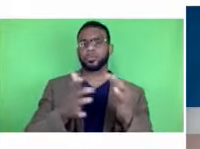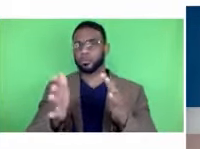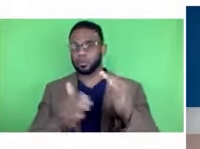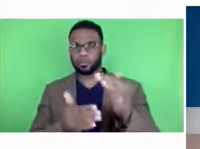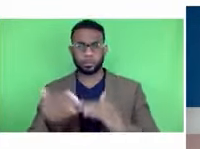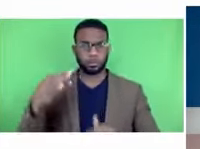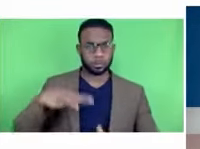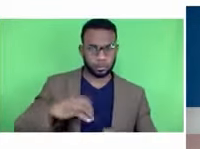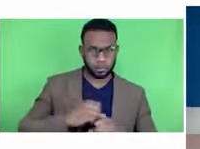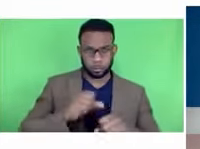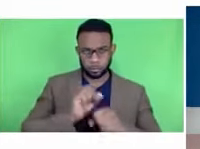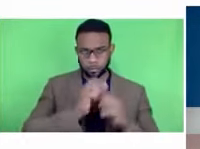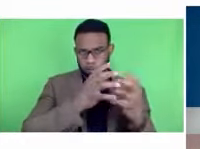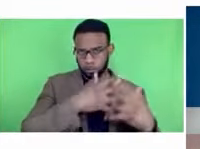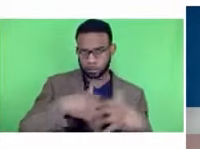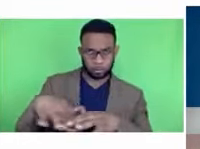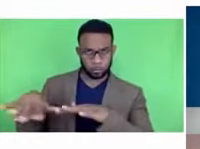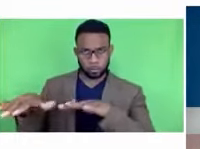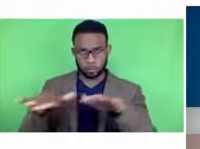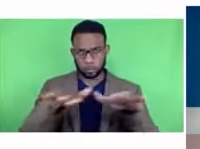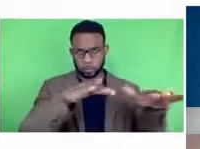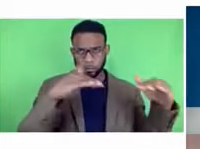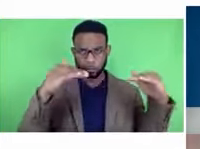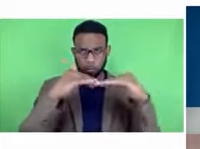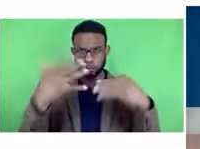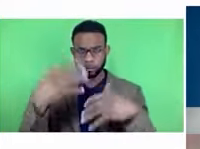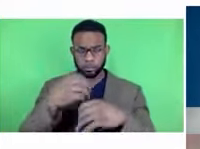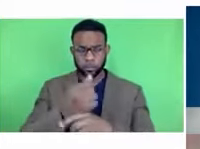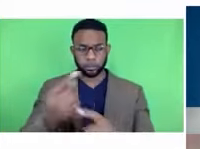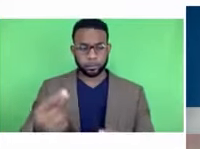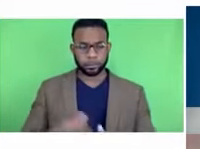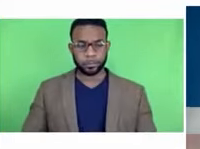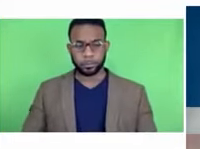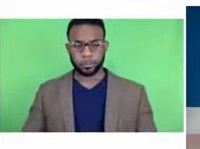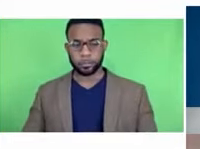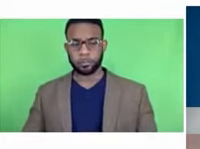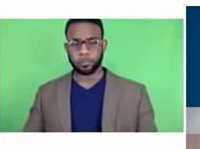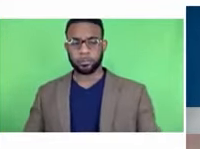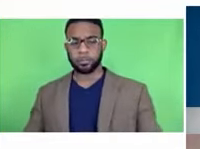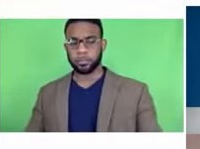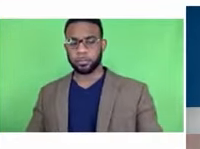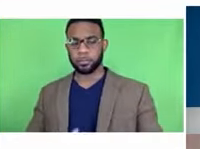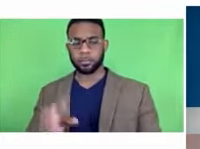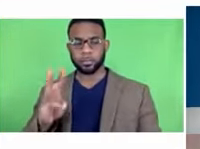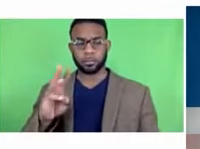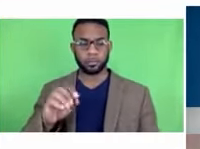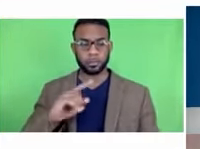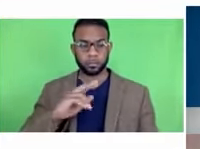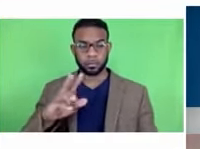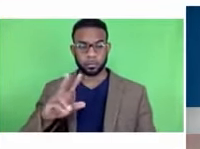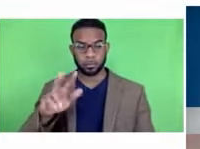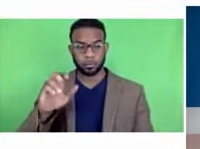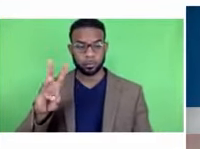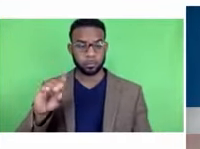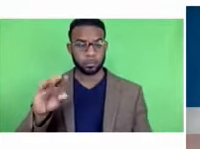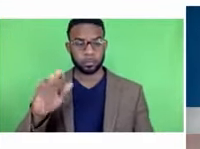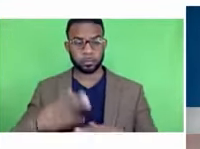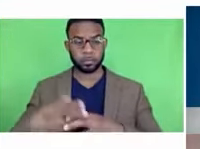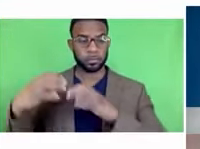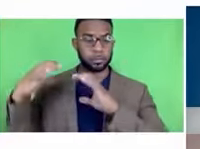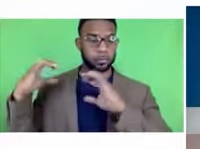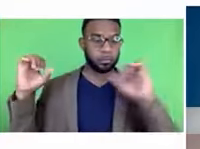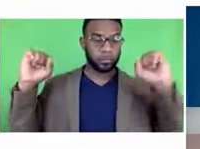really make that job more inclusive to everybody. From the 6'3", 270-pound bench presser